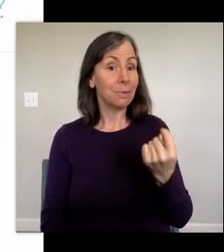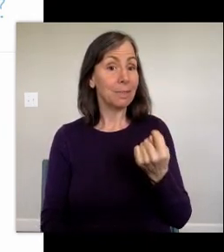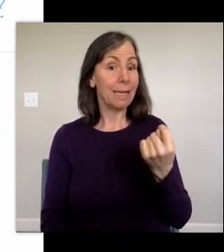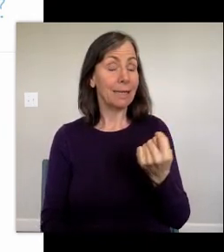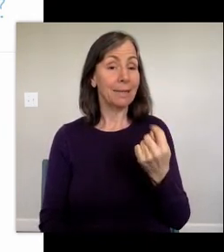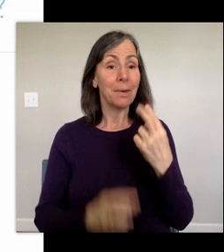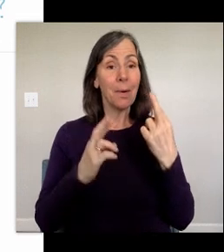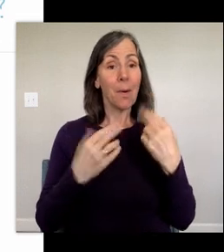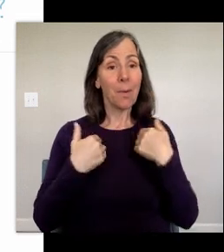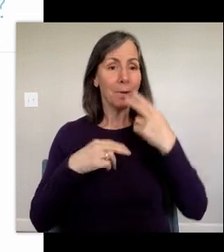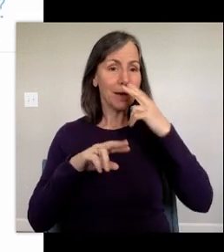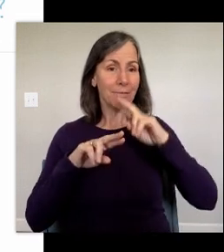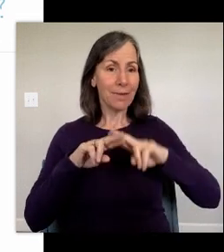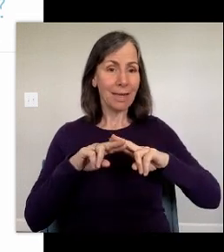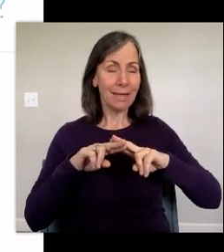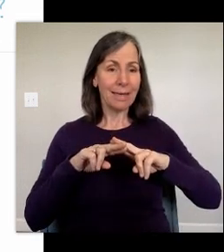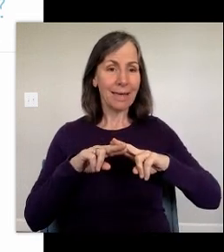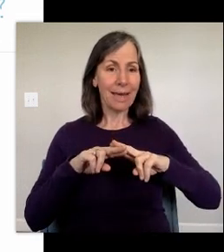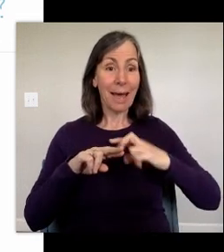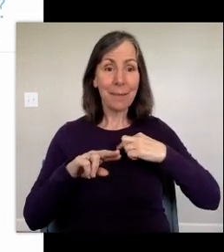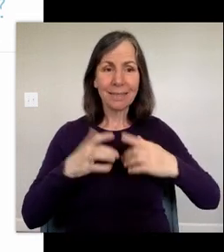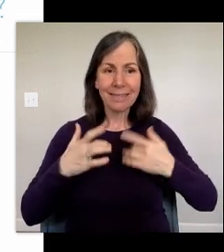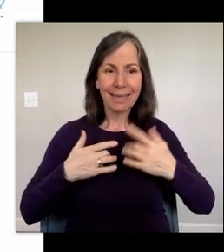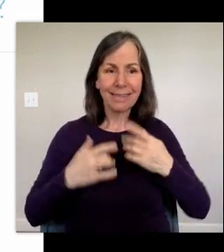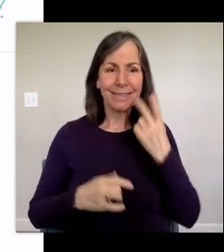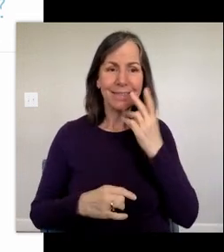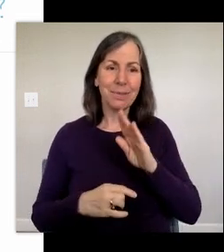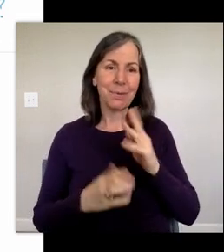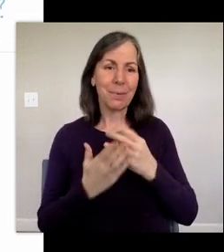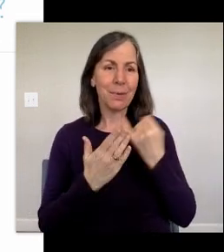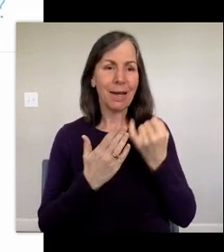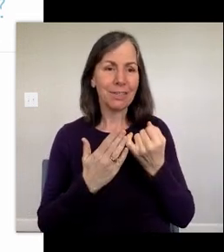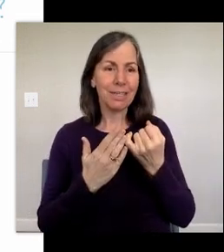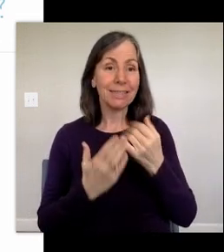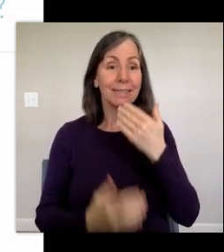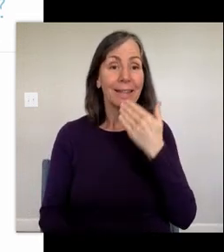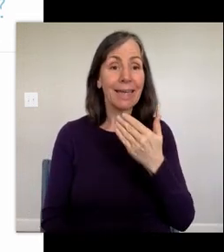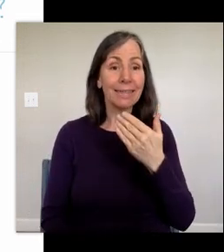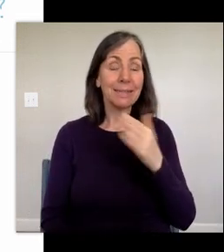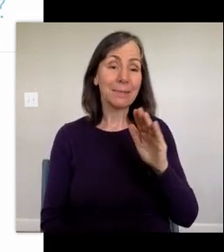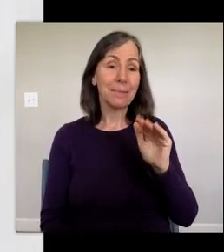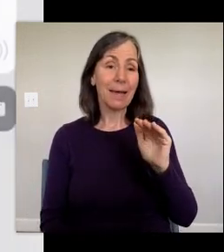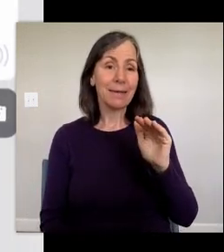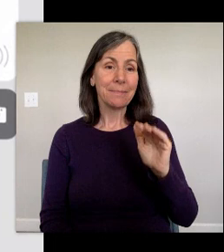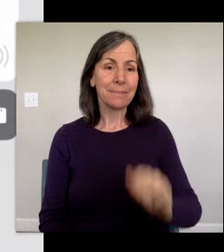Hope you have fun, and I am excited to see what you turn in. Thanks. Bye.